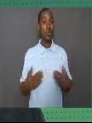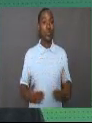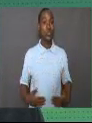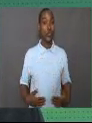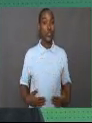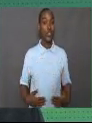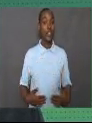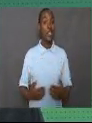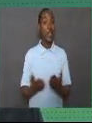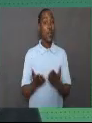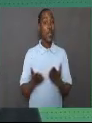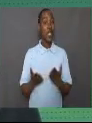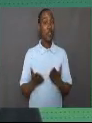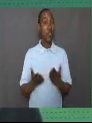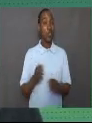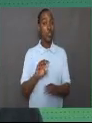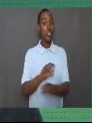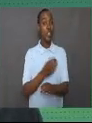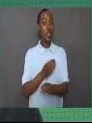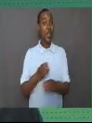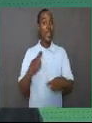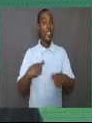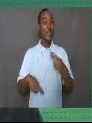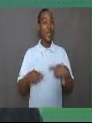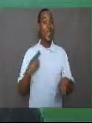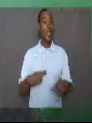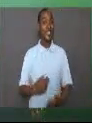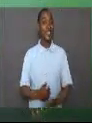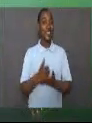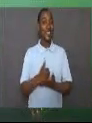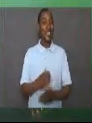they require for cellular respiration.